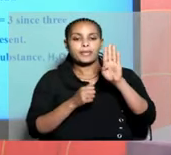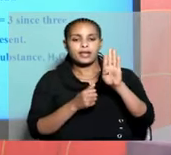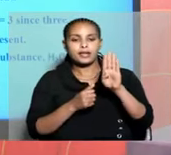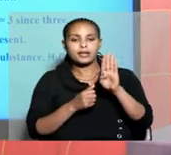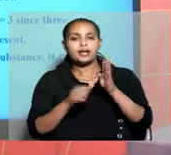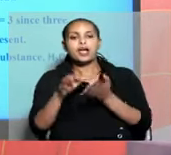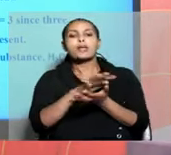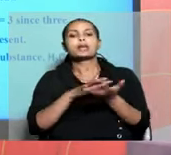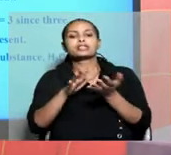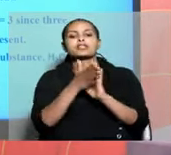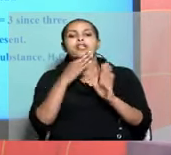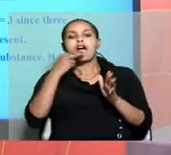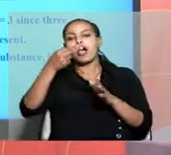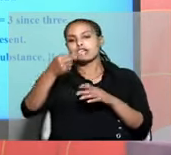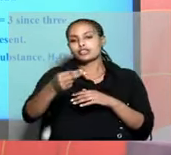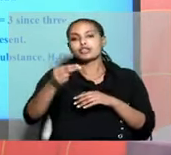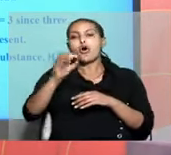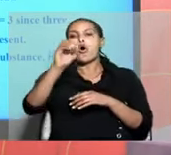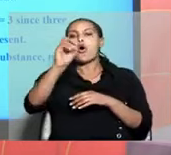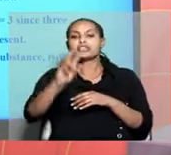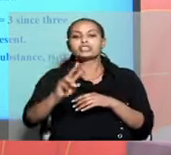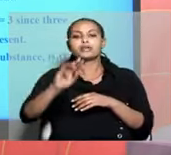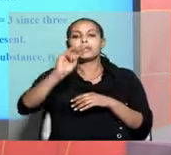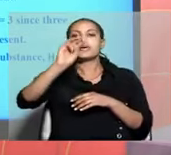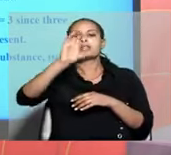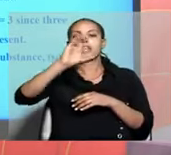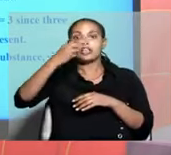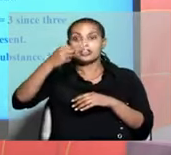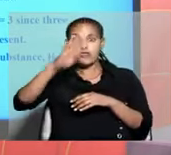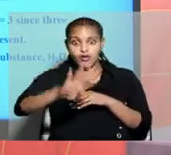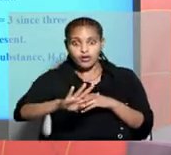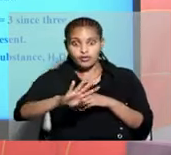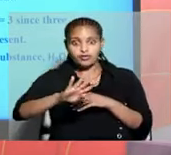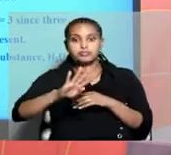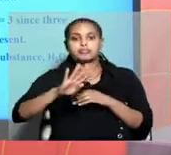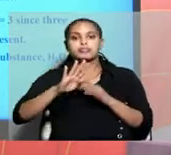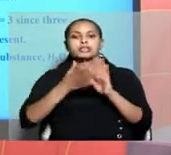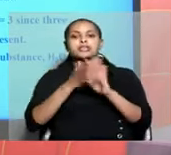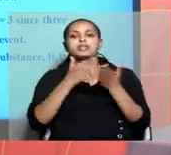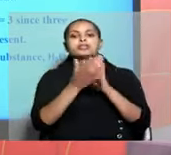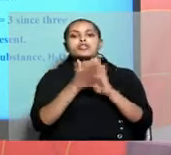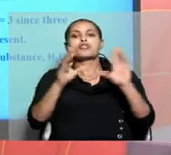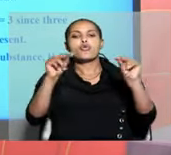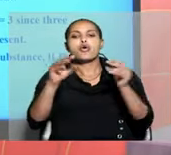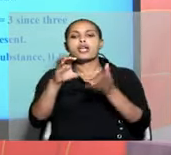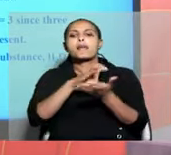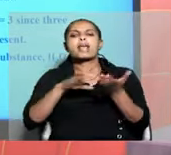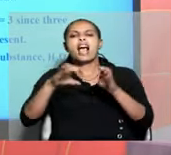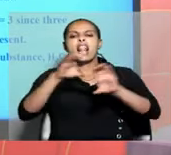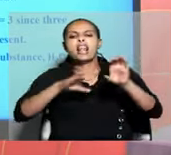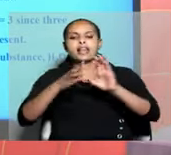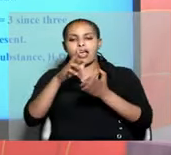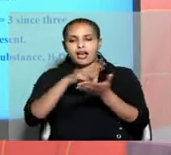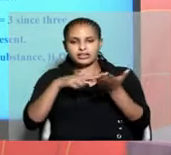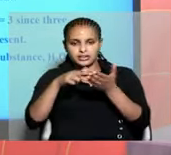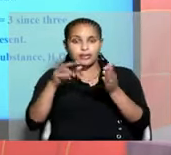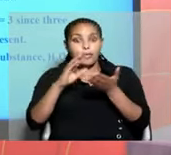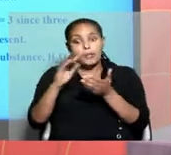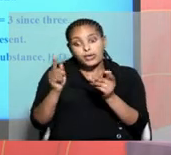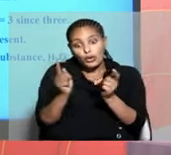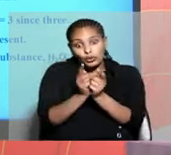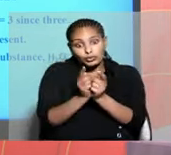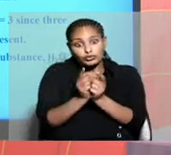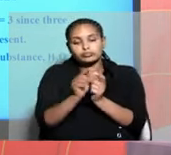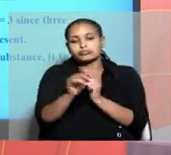B, a mixture of hydrogen, oxygen and methane gases. Again, there is no chemical reaction